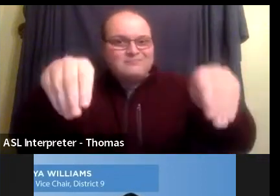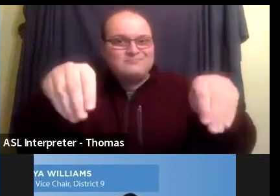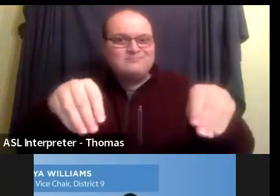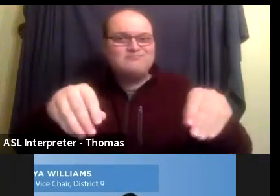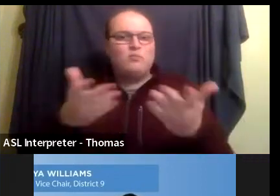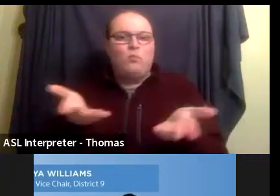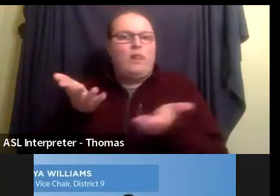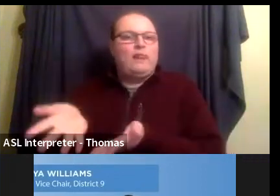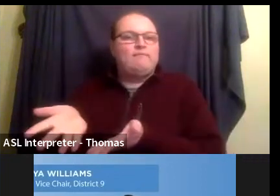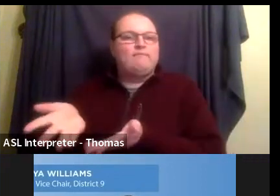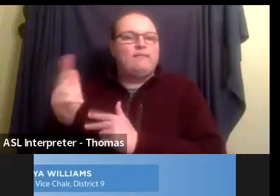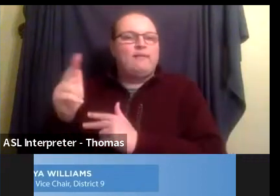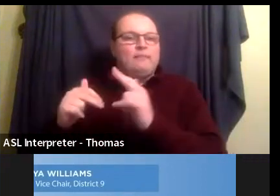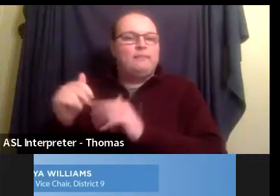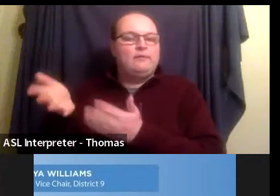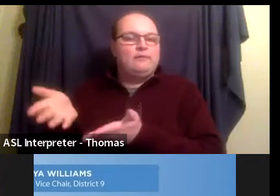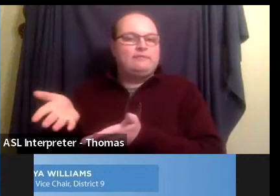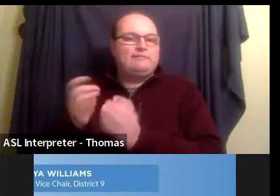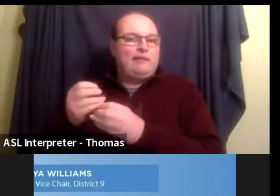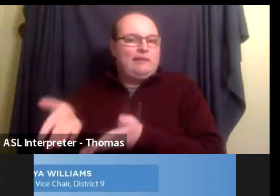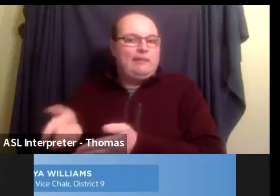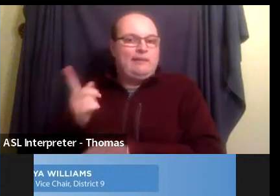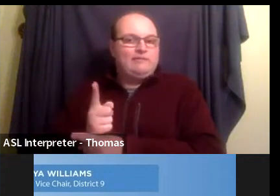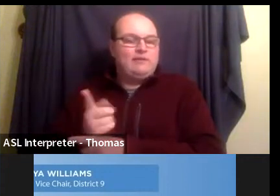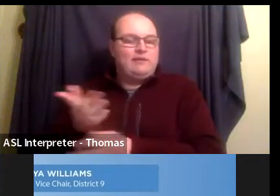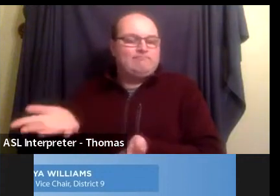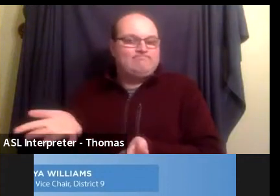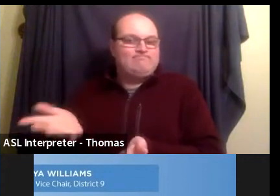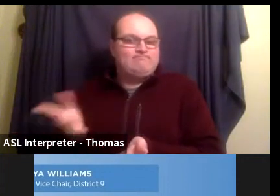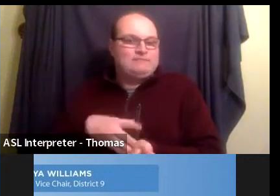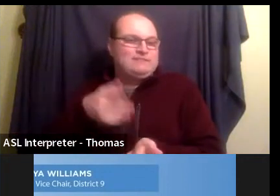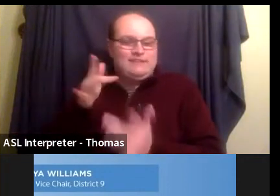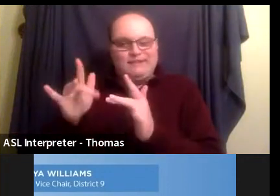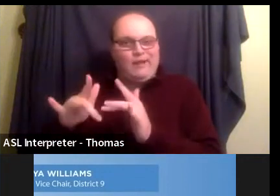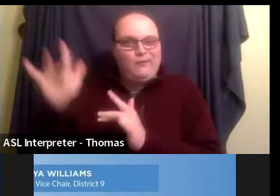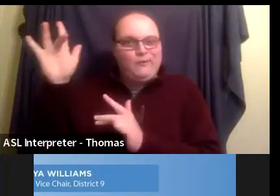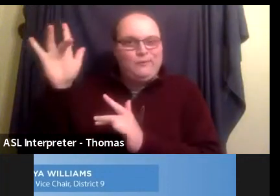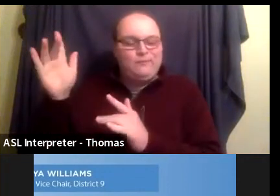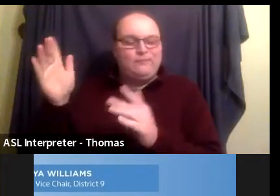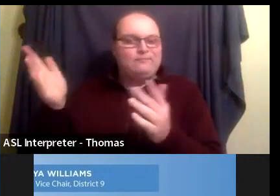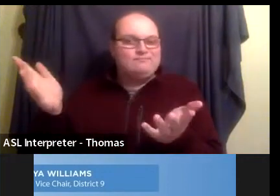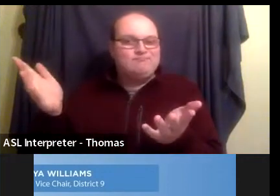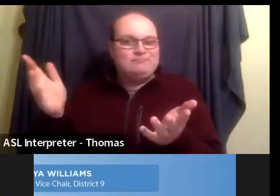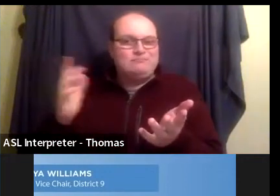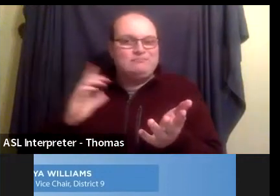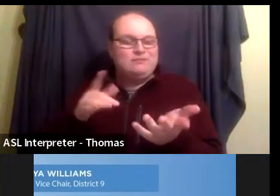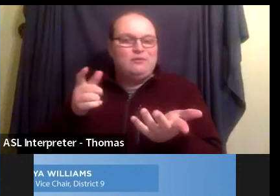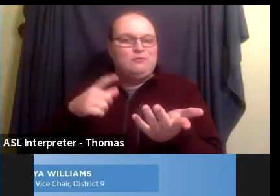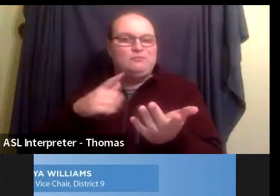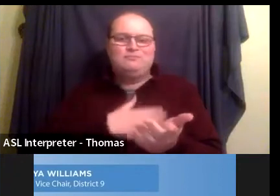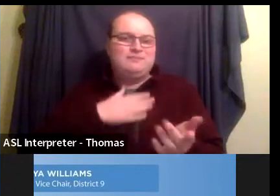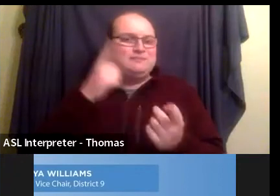of the building, they'll have nothing left, just an empty shell of a building. So I just ask that you all take that into